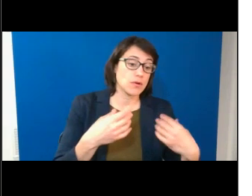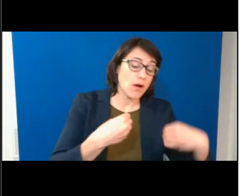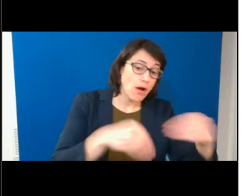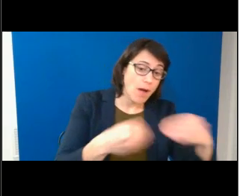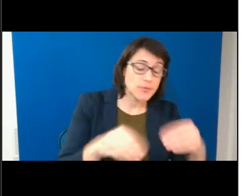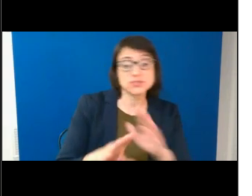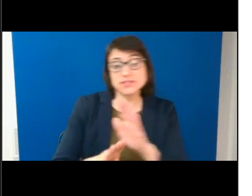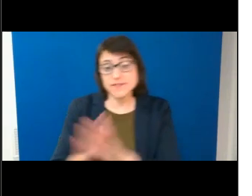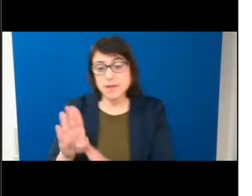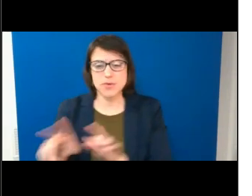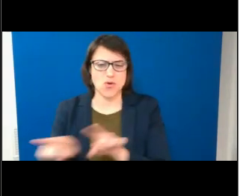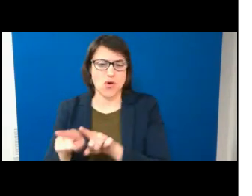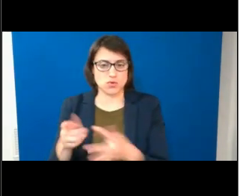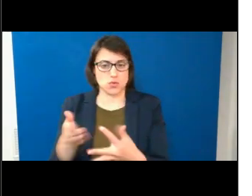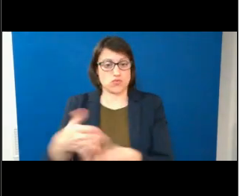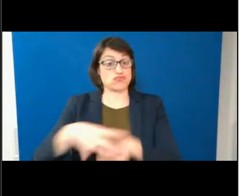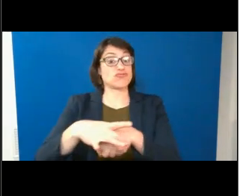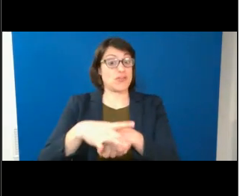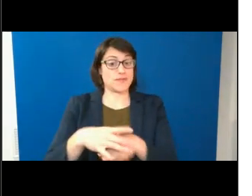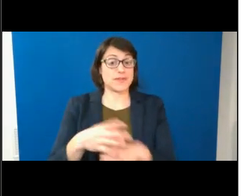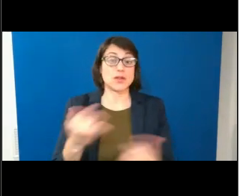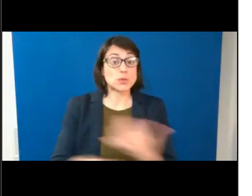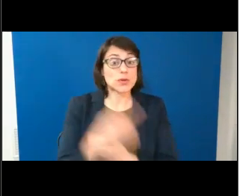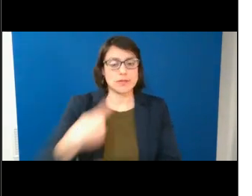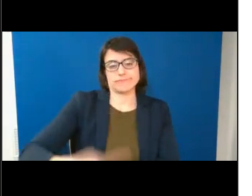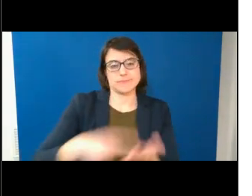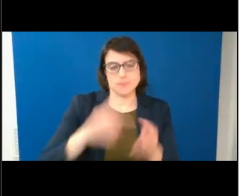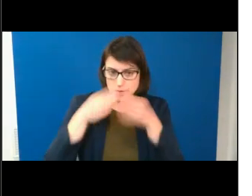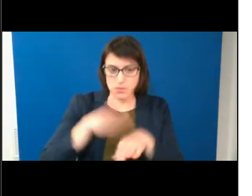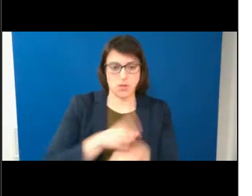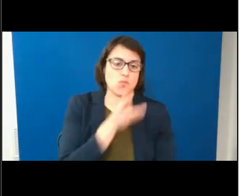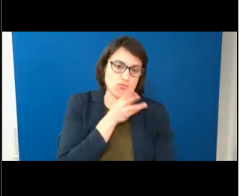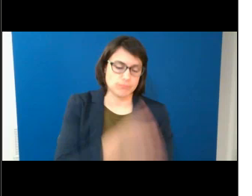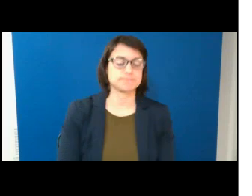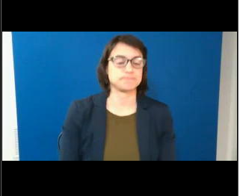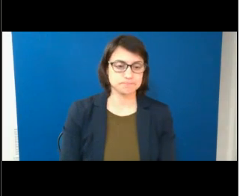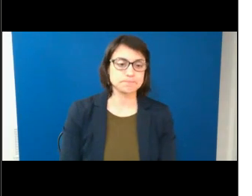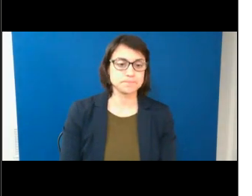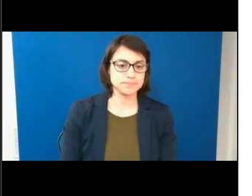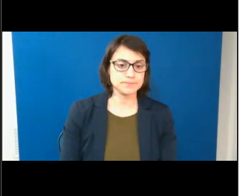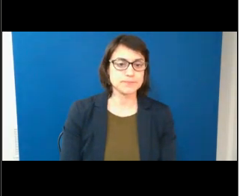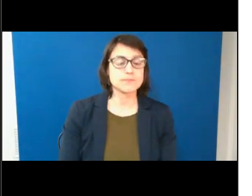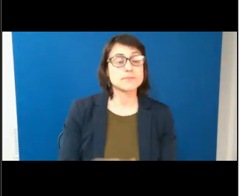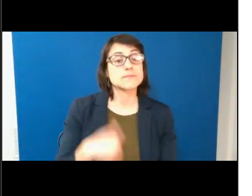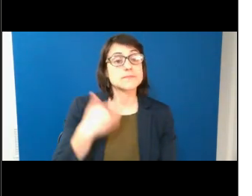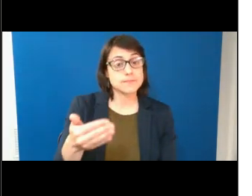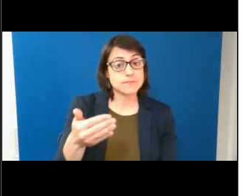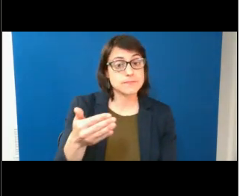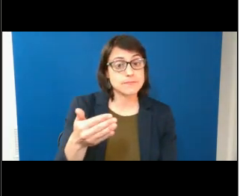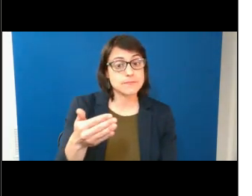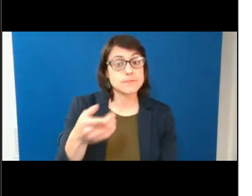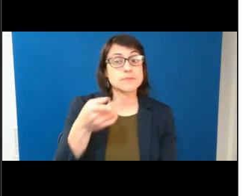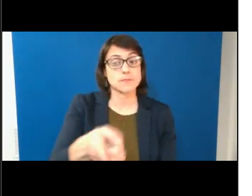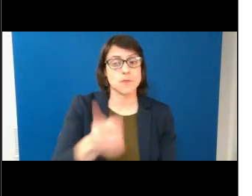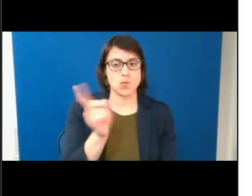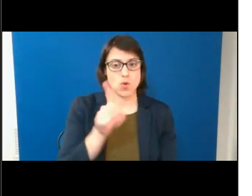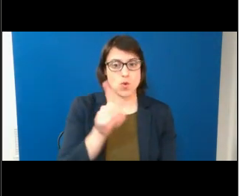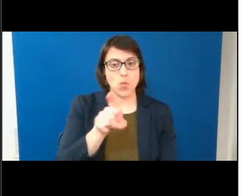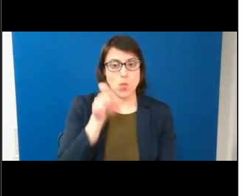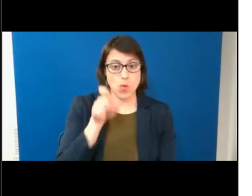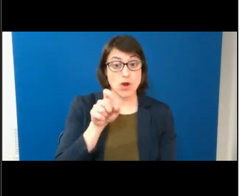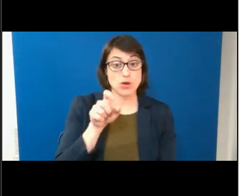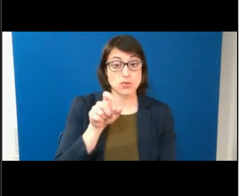this case, we're talking mainly about water. Next slide, please. So this is where 120 miles of river ends up.